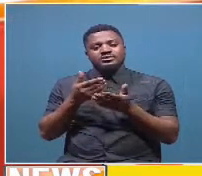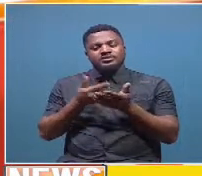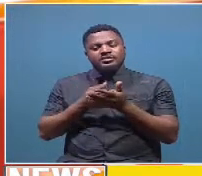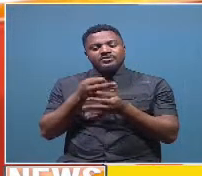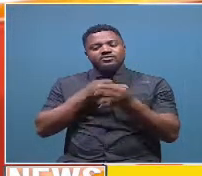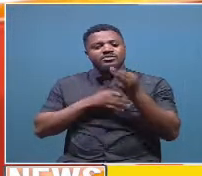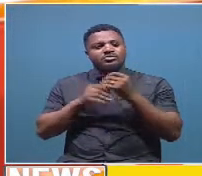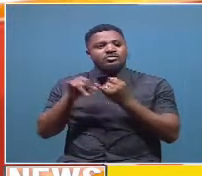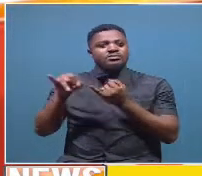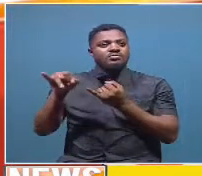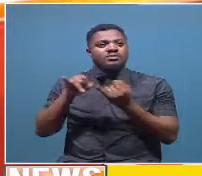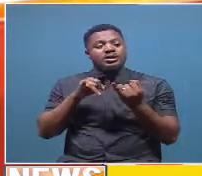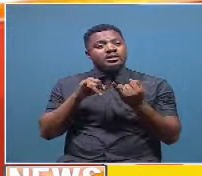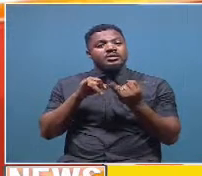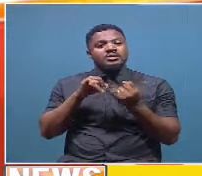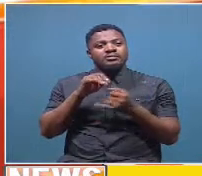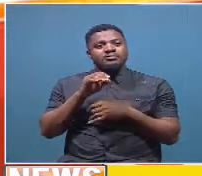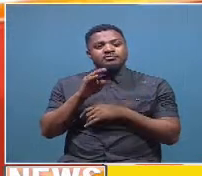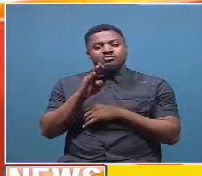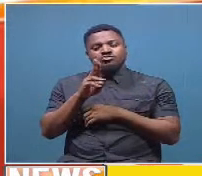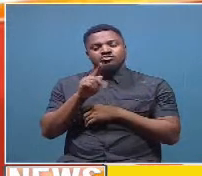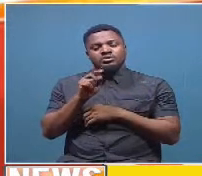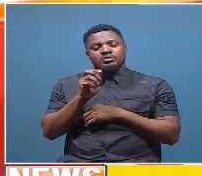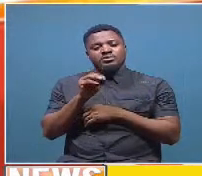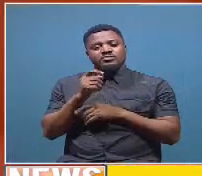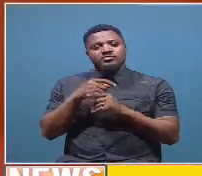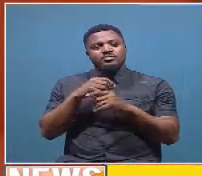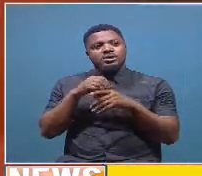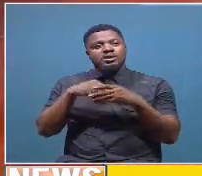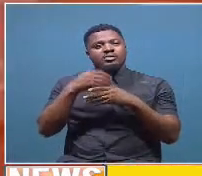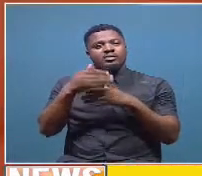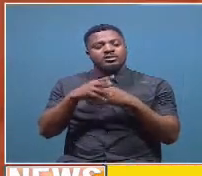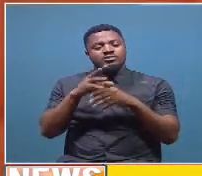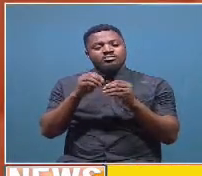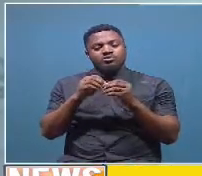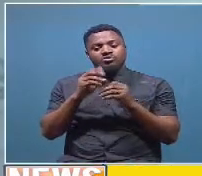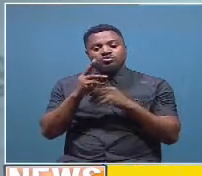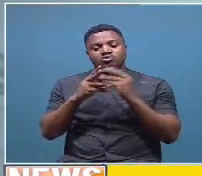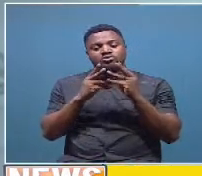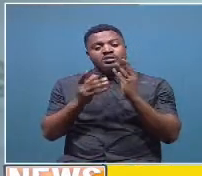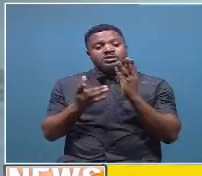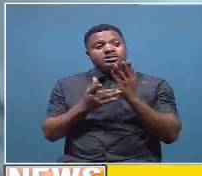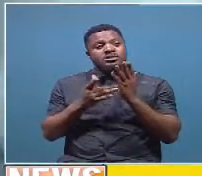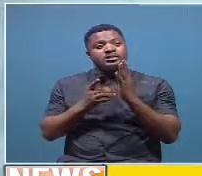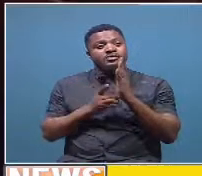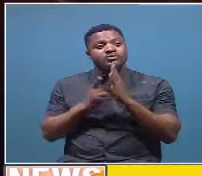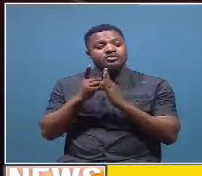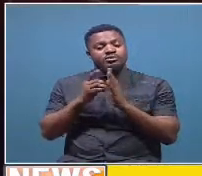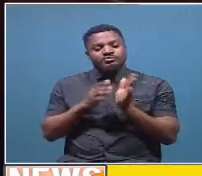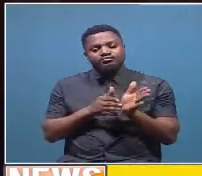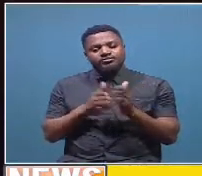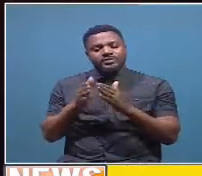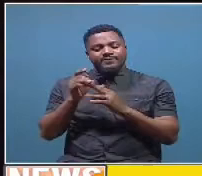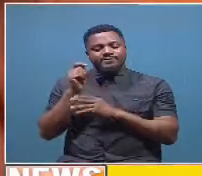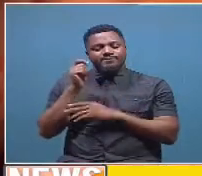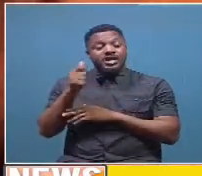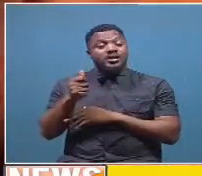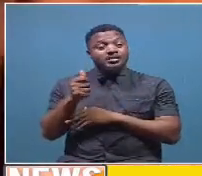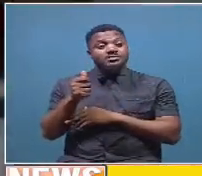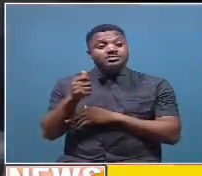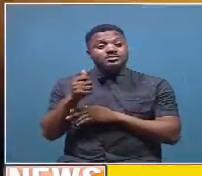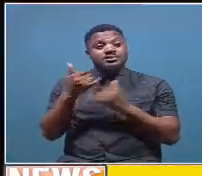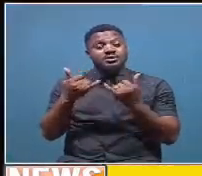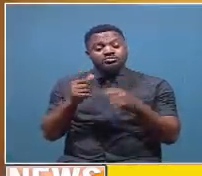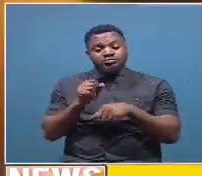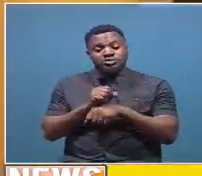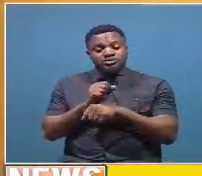to import bitumen from outside again. Global technology development is moving at a fast pace, and